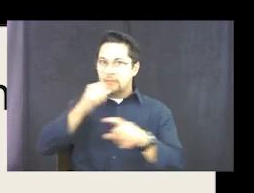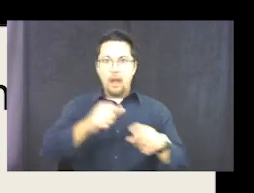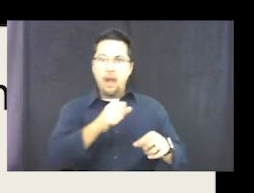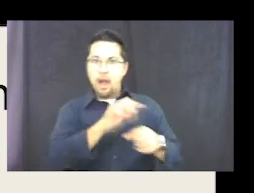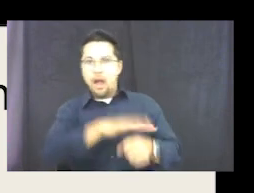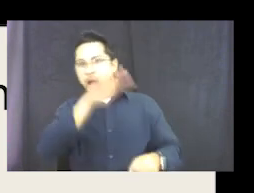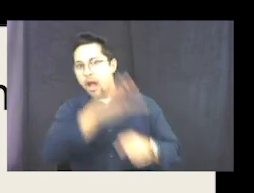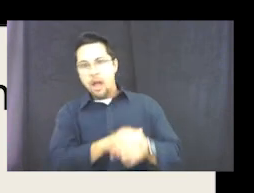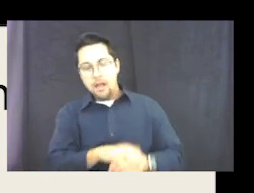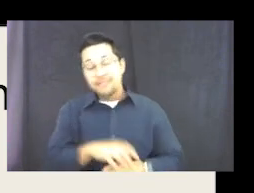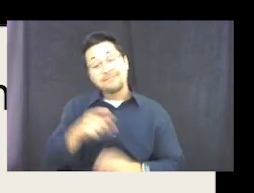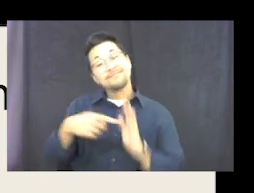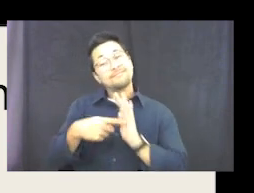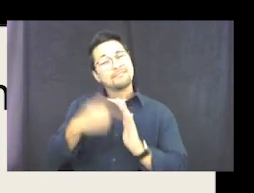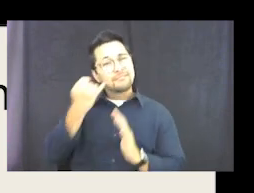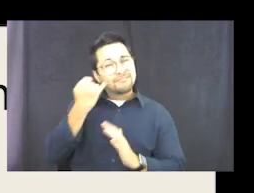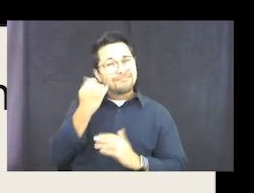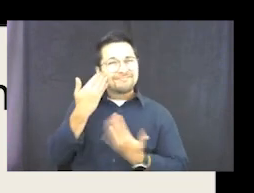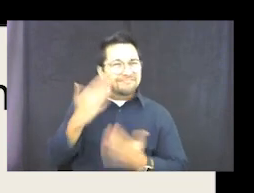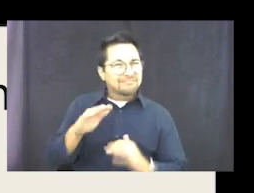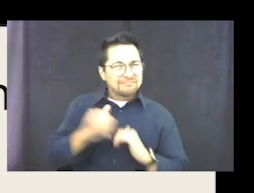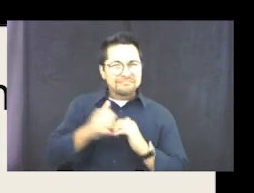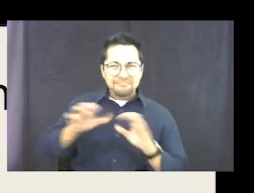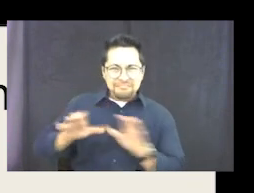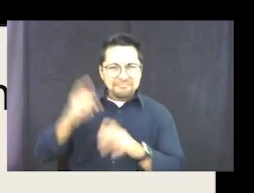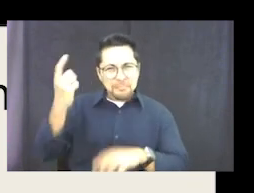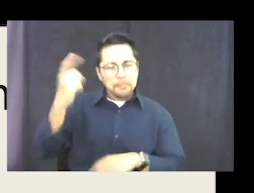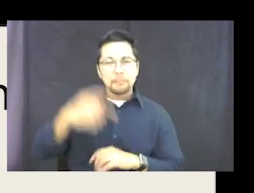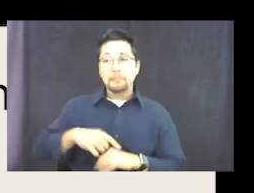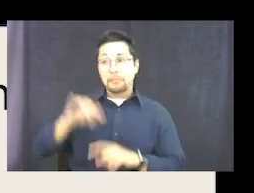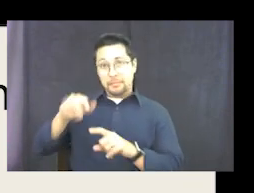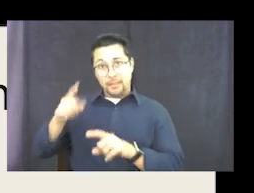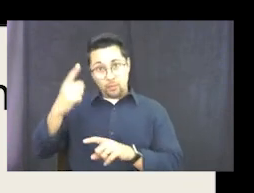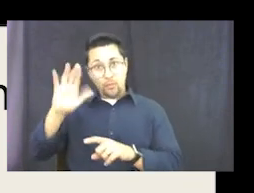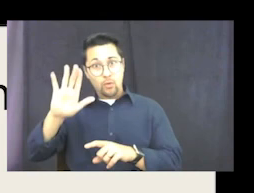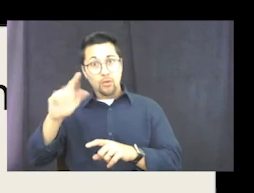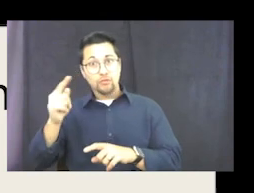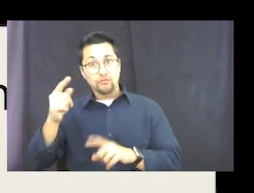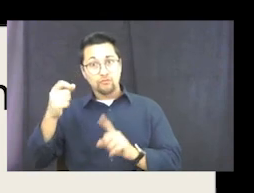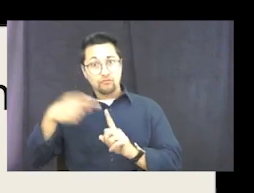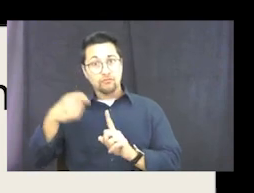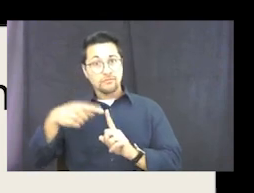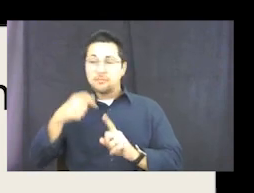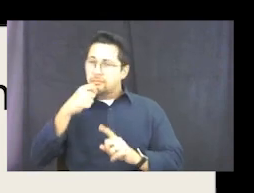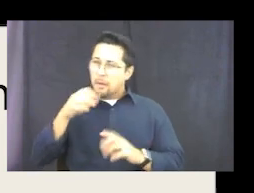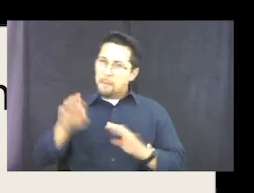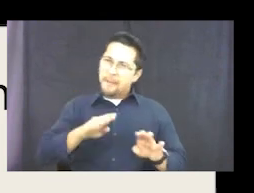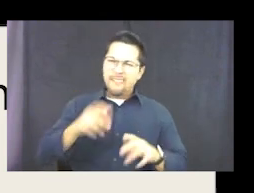For example, if you do not know how to do something, and that is one of your triggers, instead of behaving